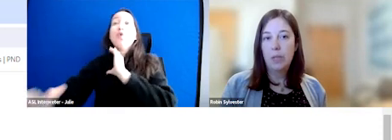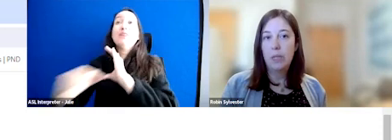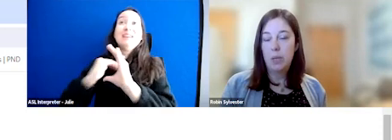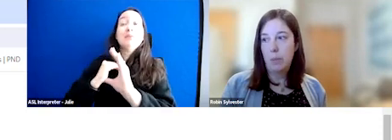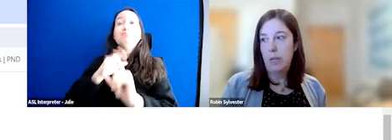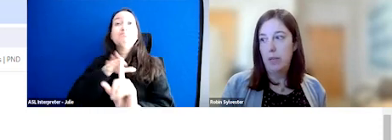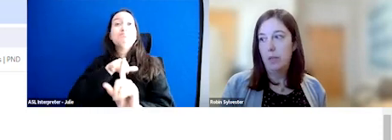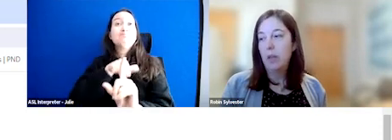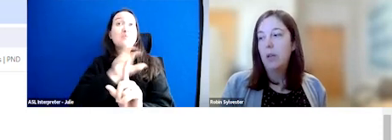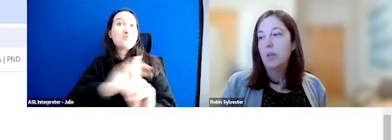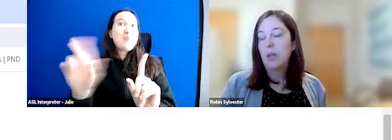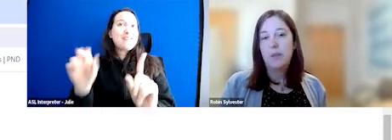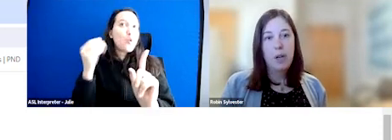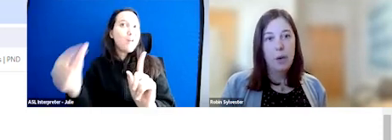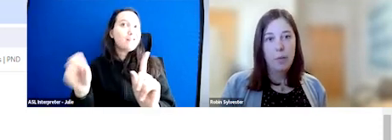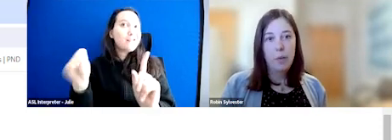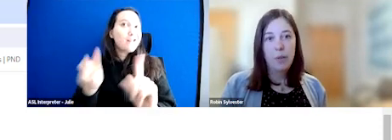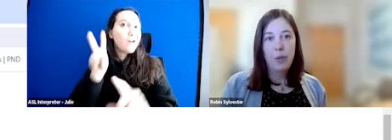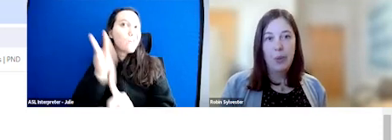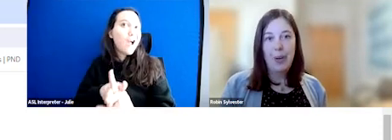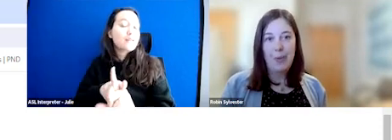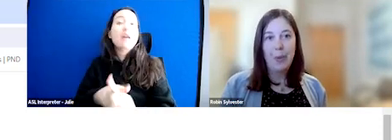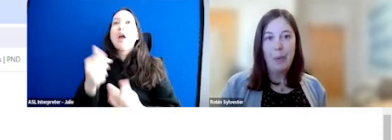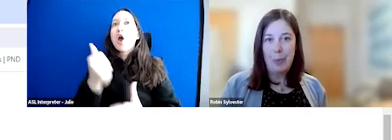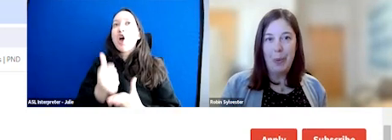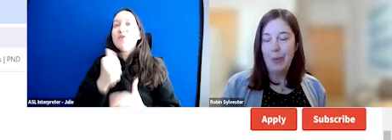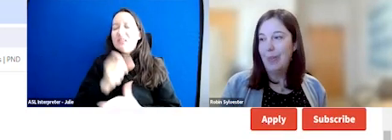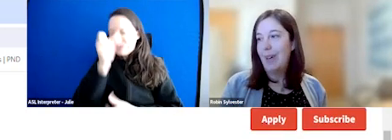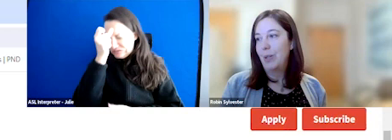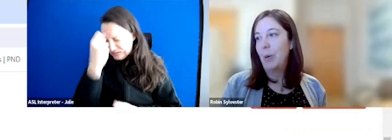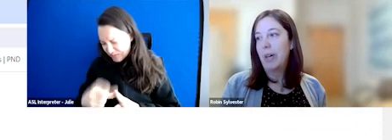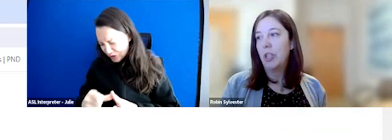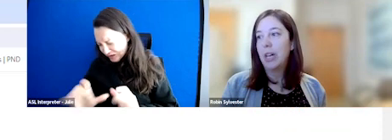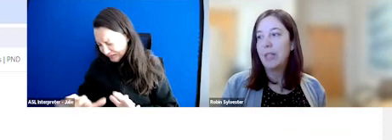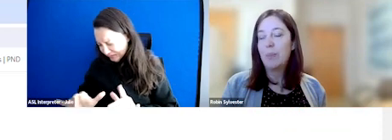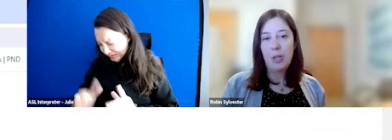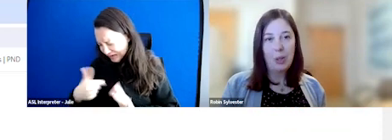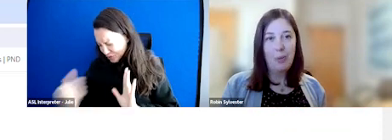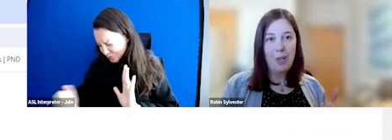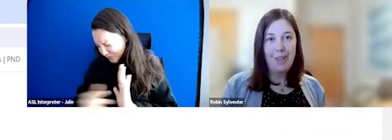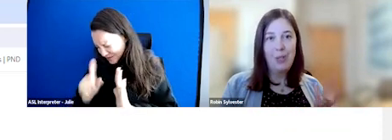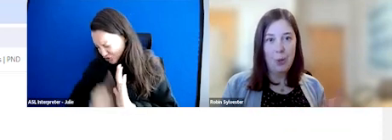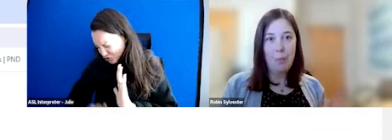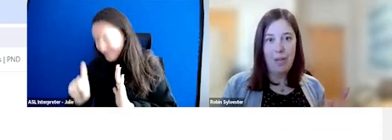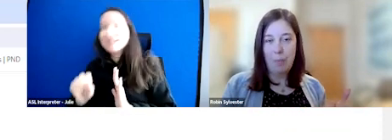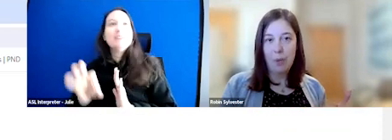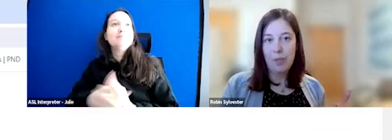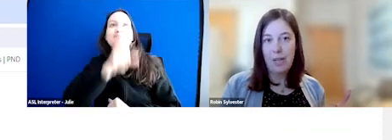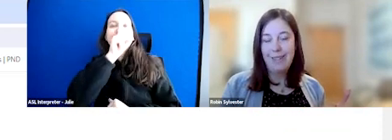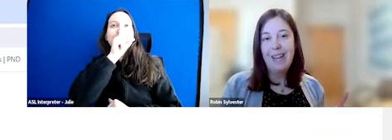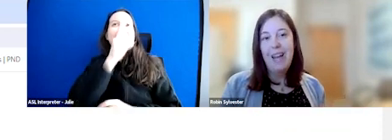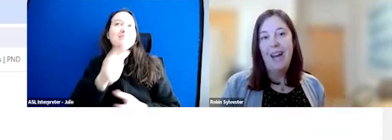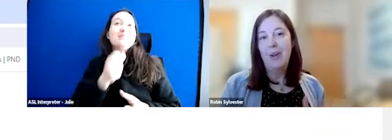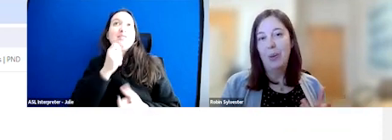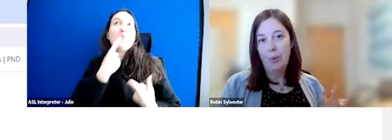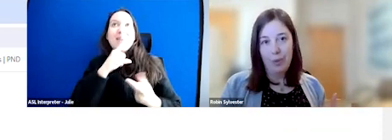you once it's been updated. So that's very helpful so that you don't have to remember to go back and check, especially when they don't make that post